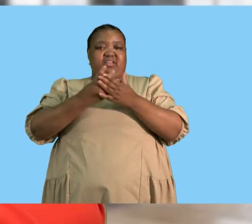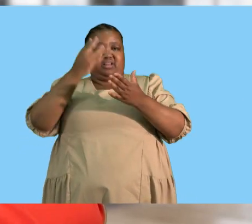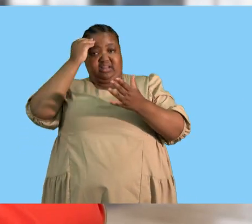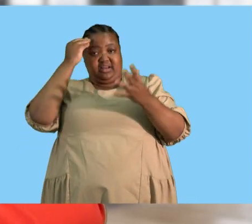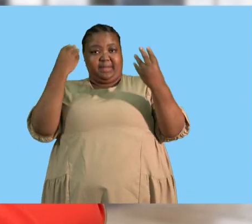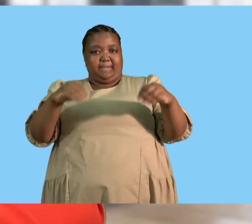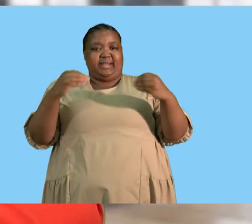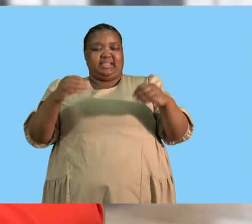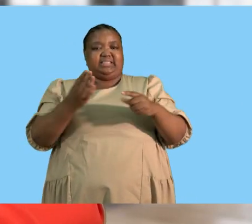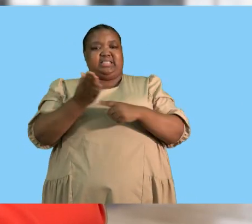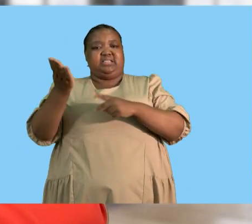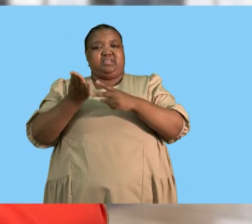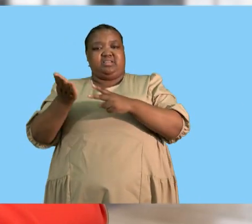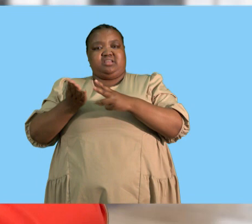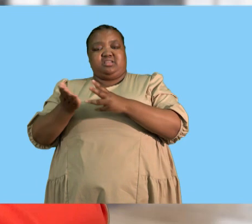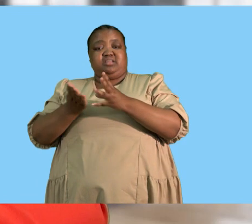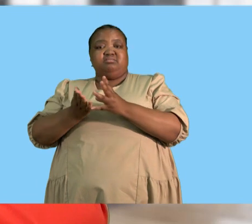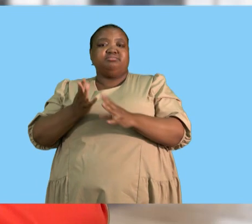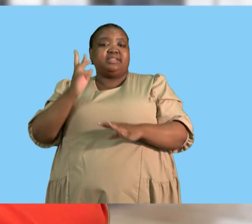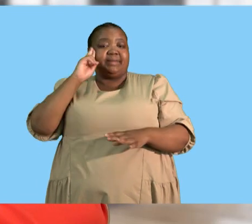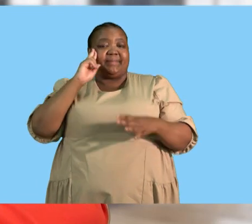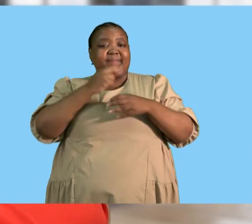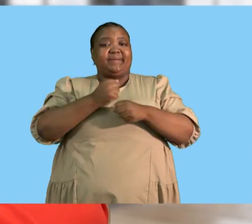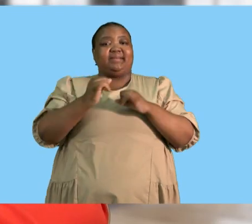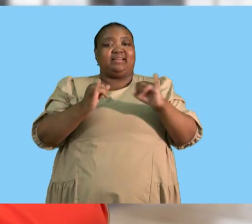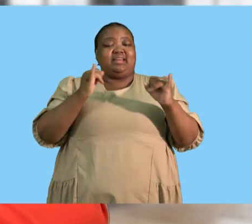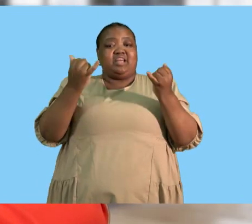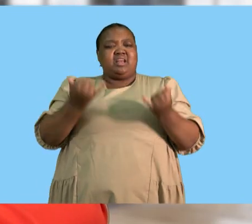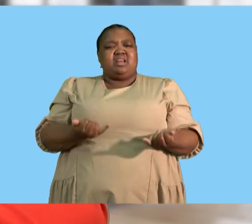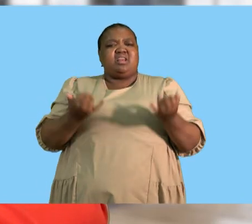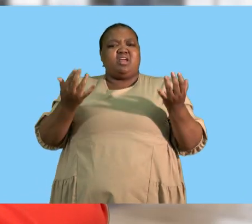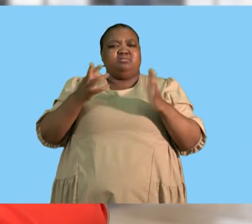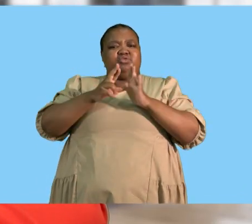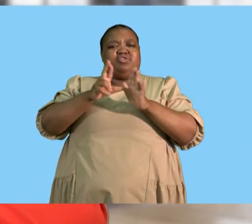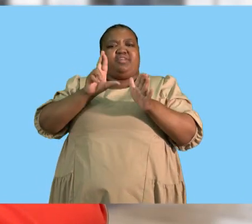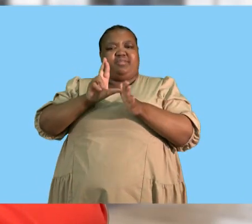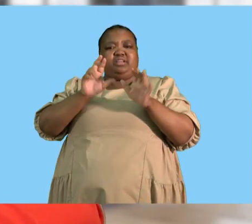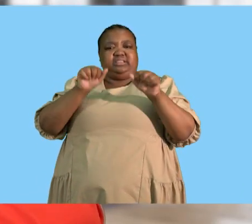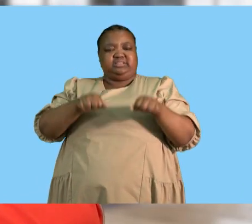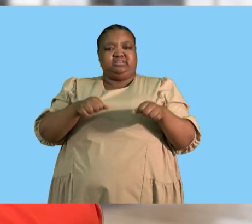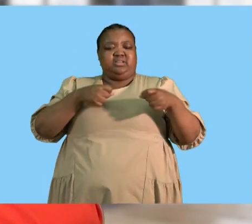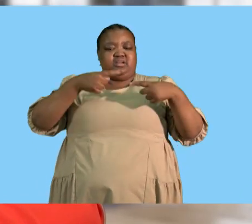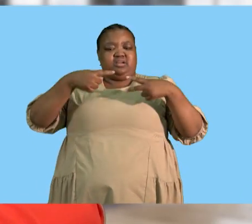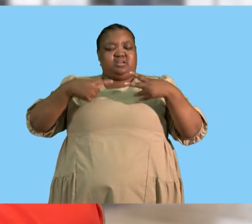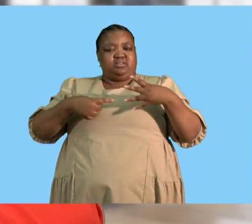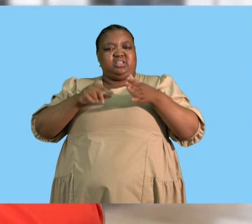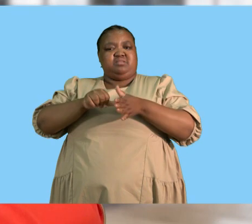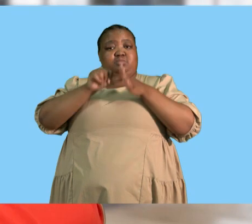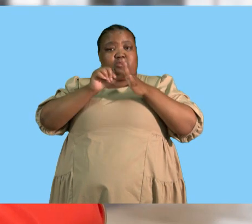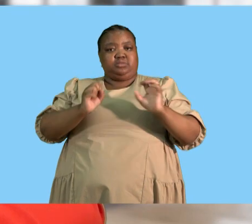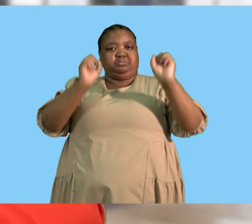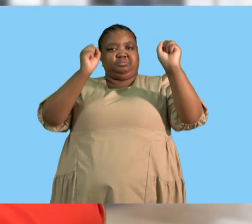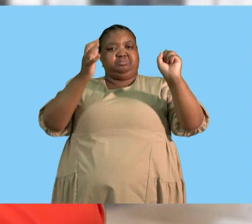on business ventures. Now, remember, grade 11s, that this is revision, so I will only be highlighting the